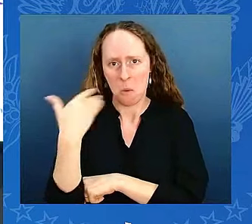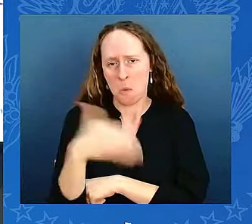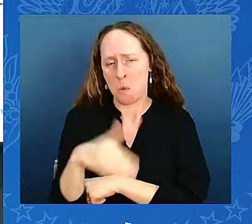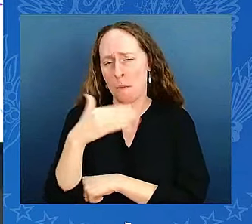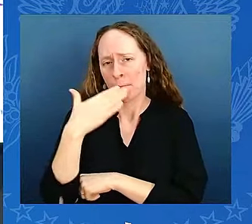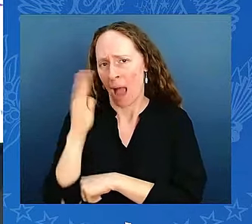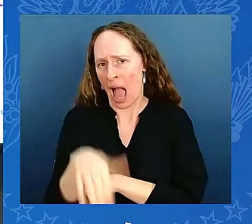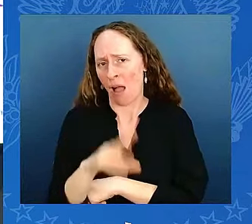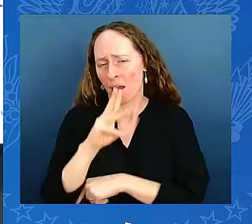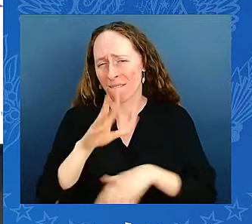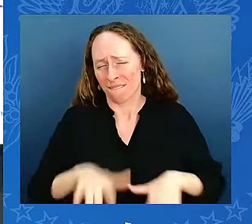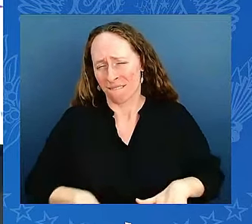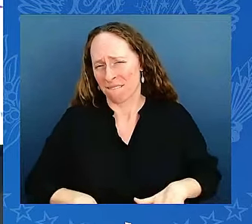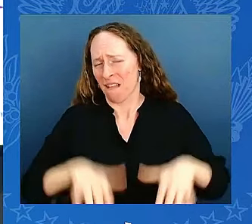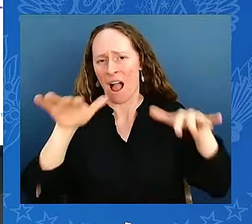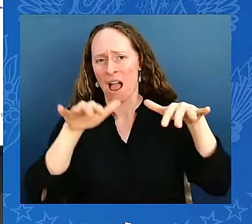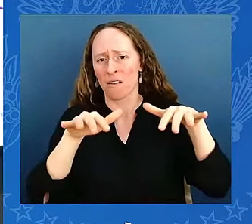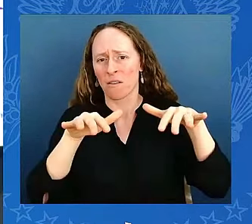forest fires. And